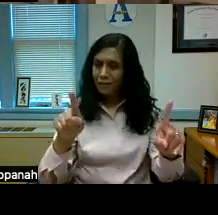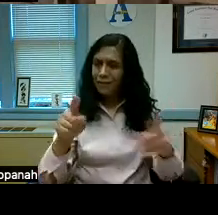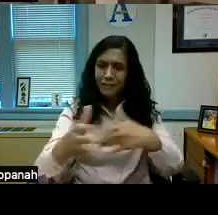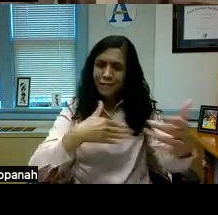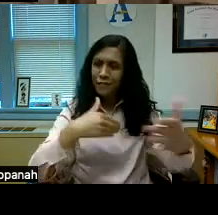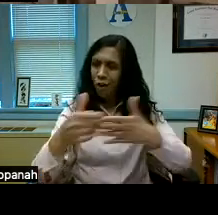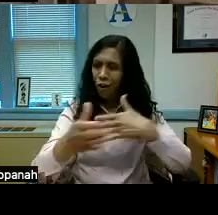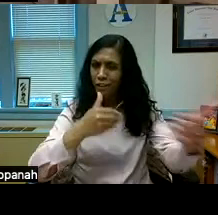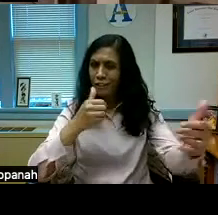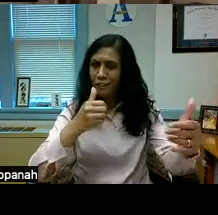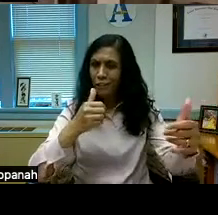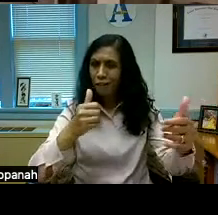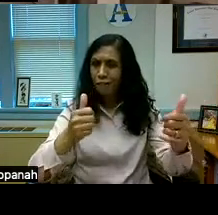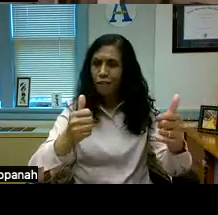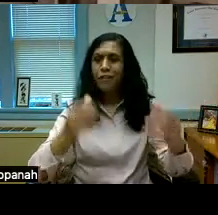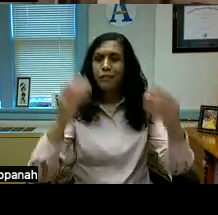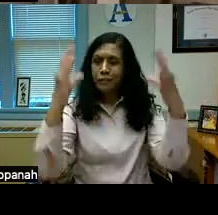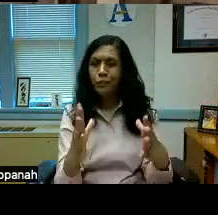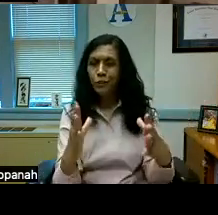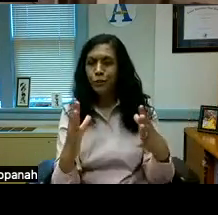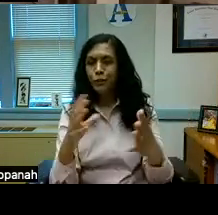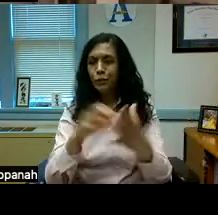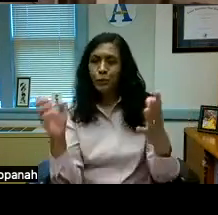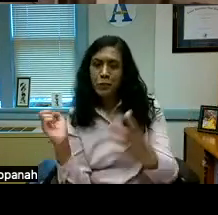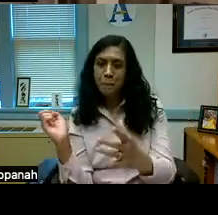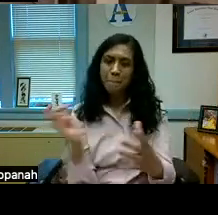And that was in December of 2021.